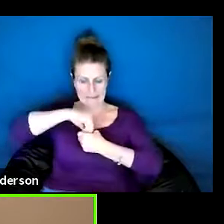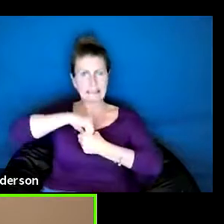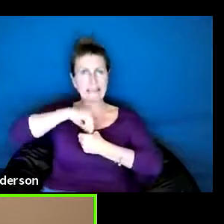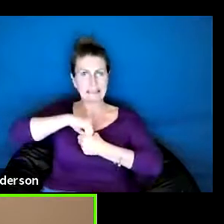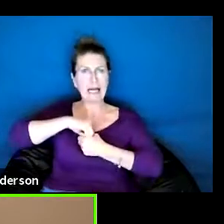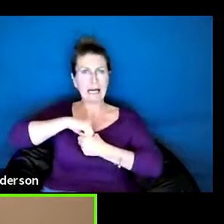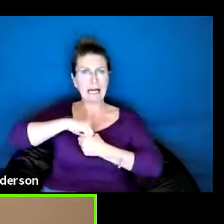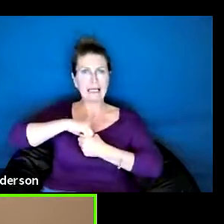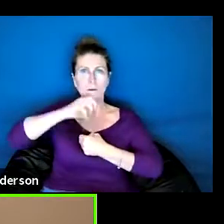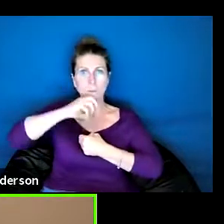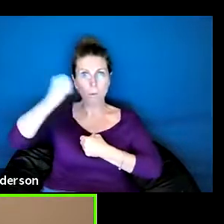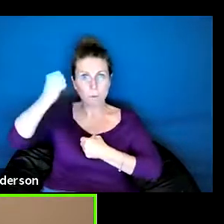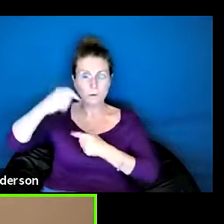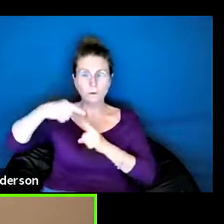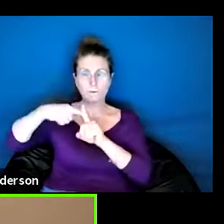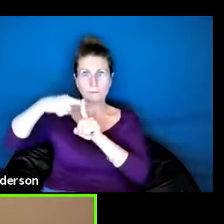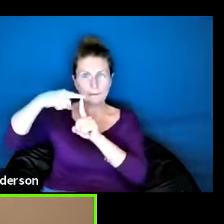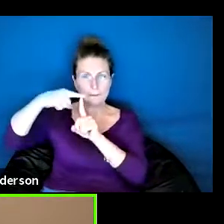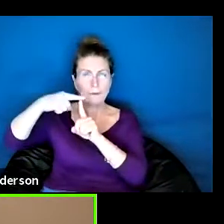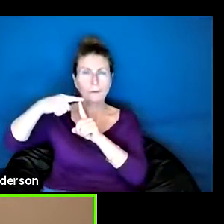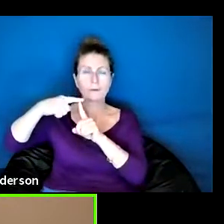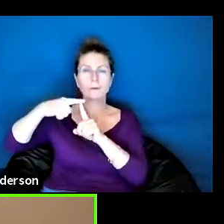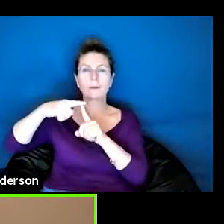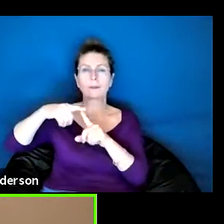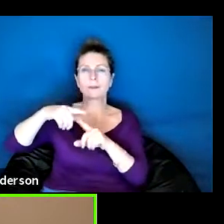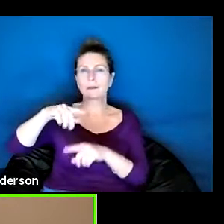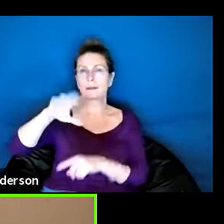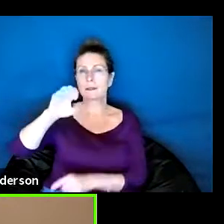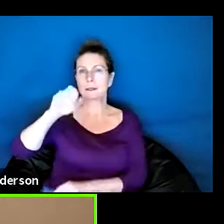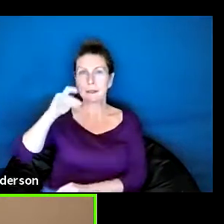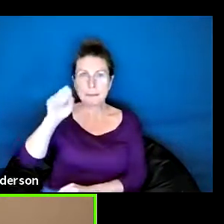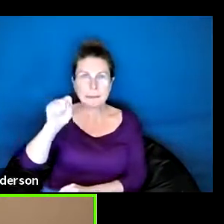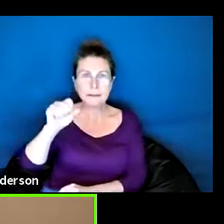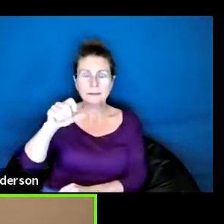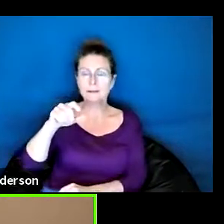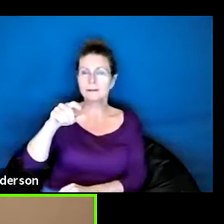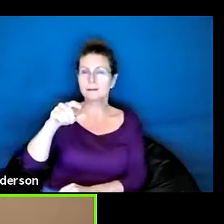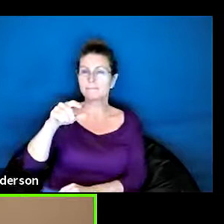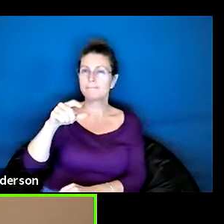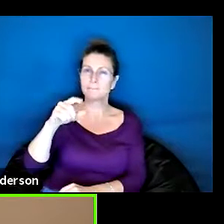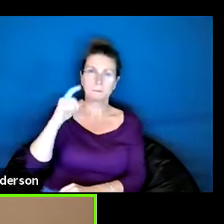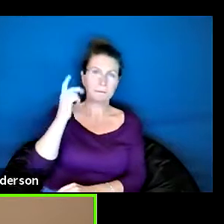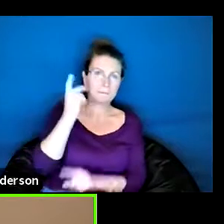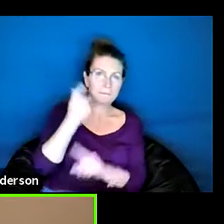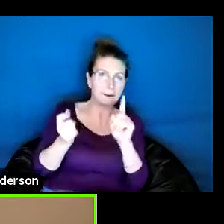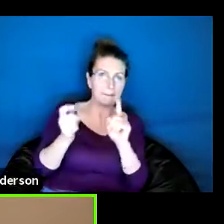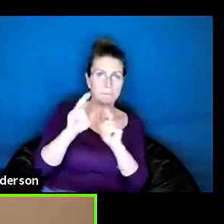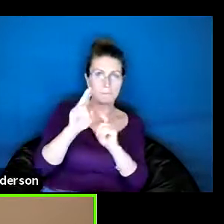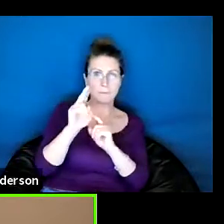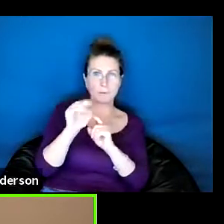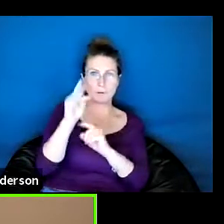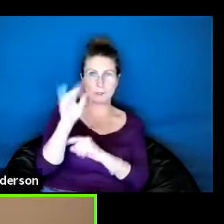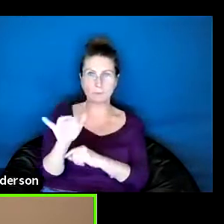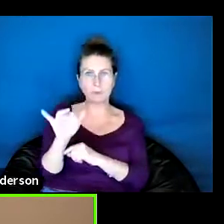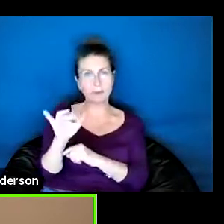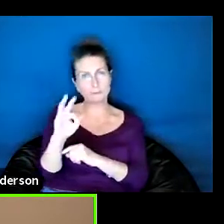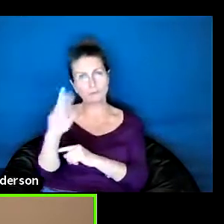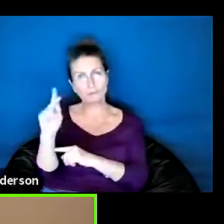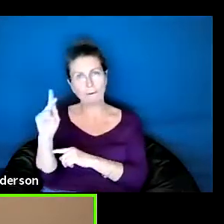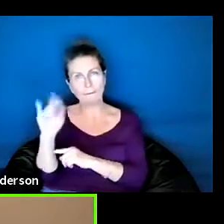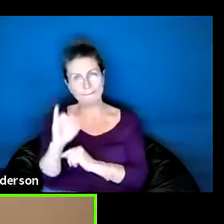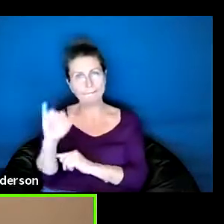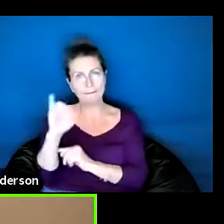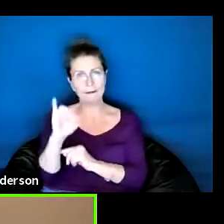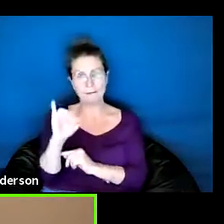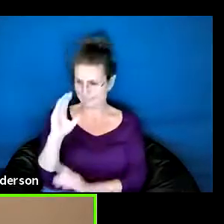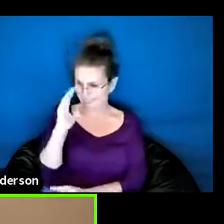fever, sepsis, who suspected urinary source, and scrambling around to